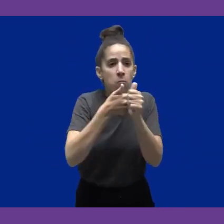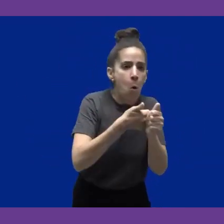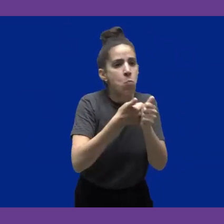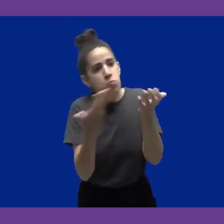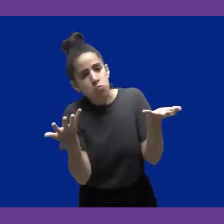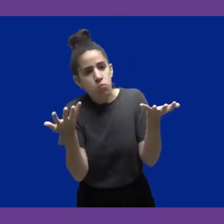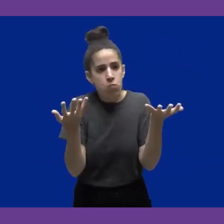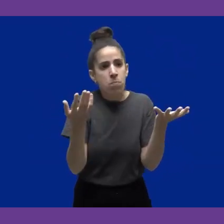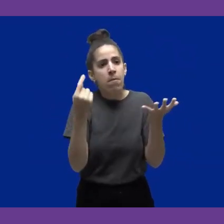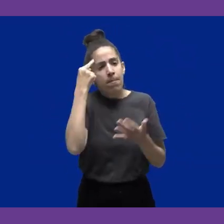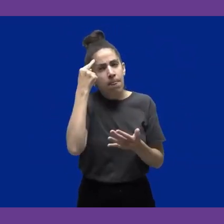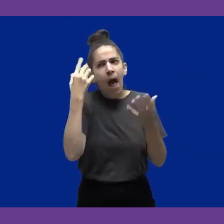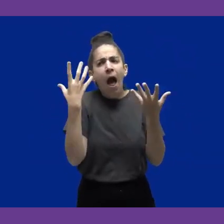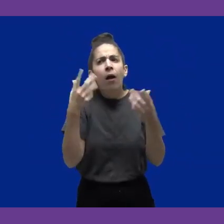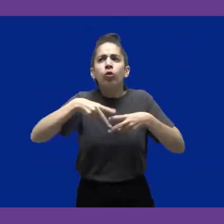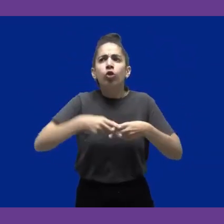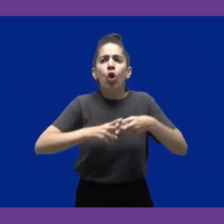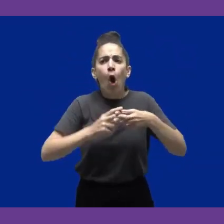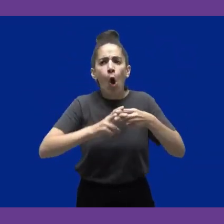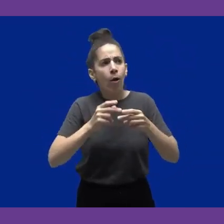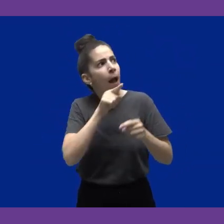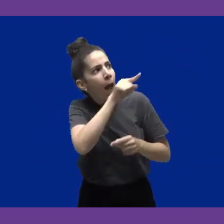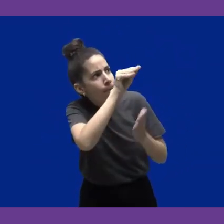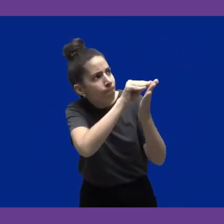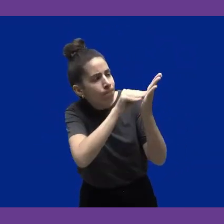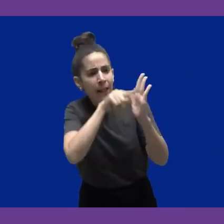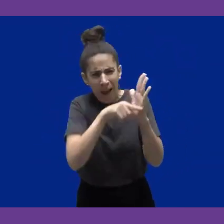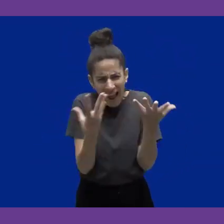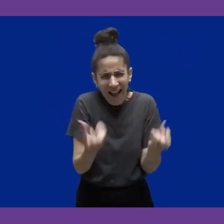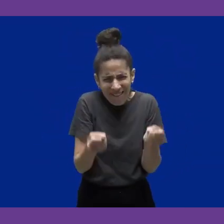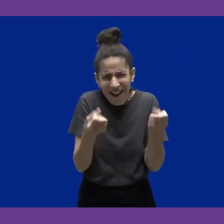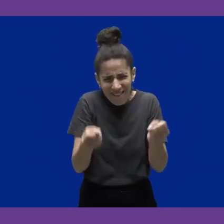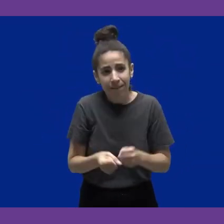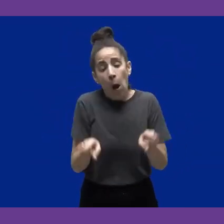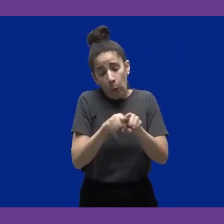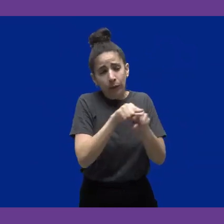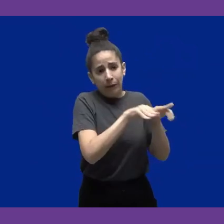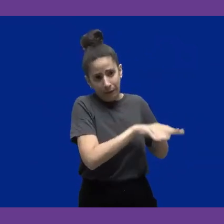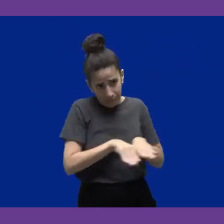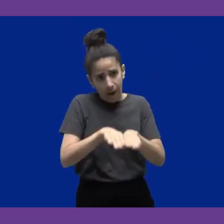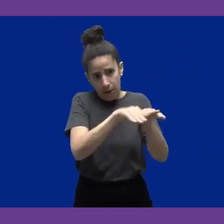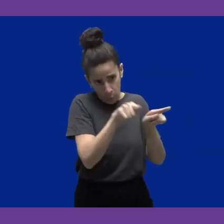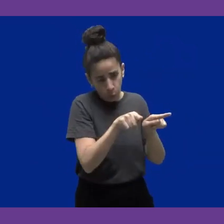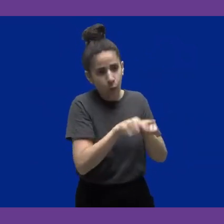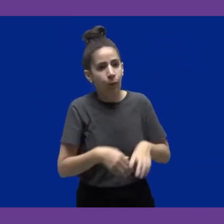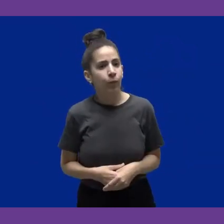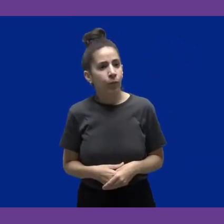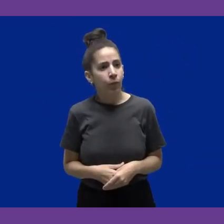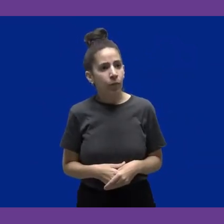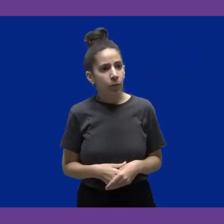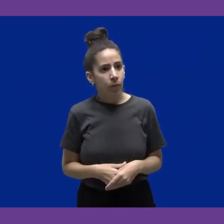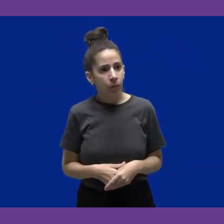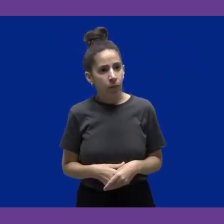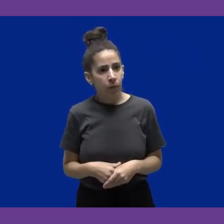Fernando, that's fine. Just to complement one thing, which because it says that if the standards are voluntary,